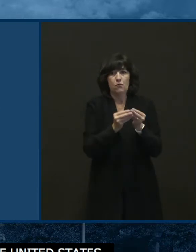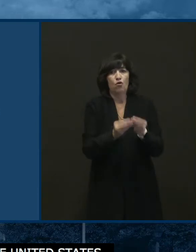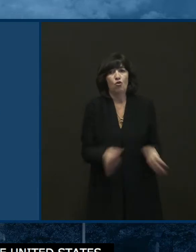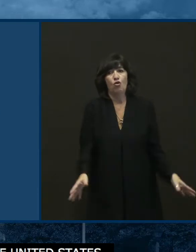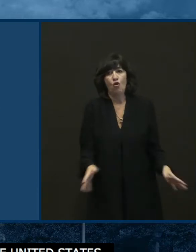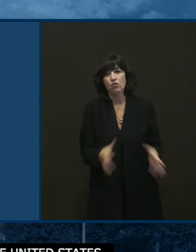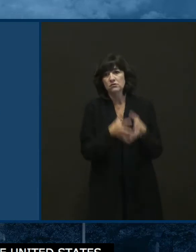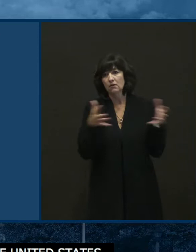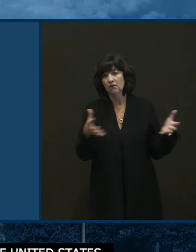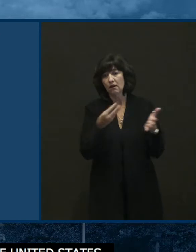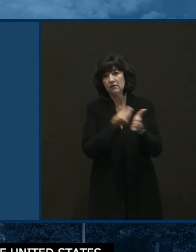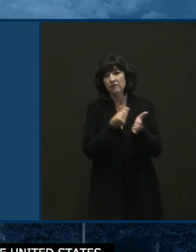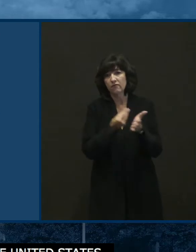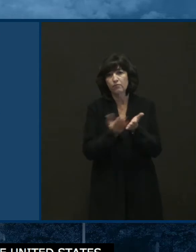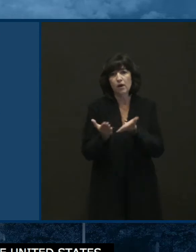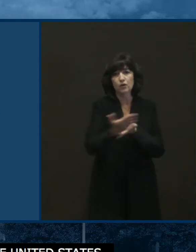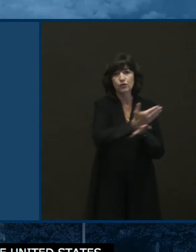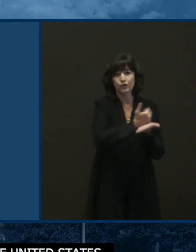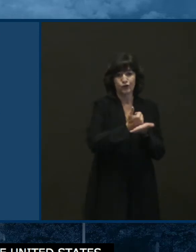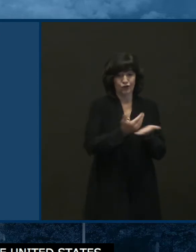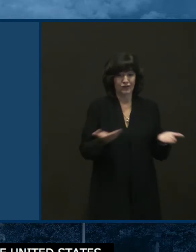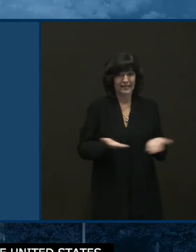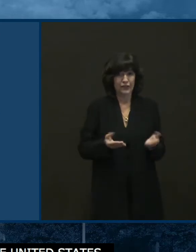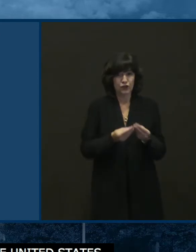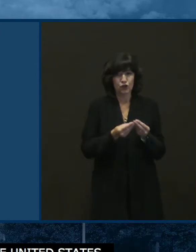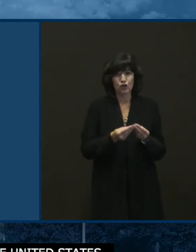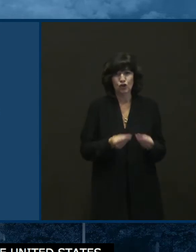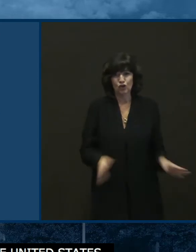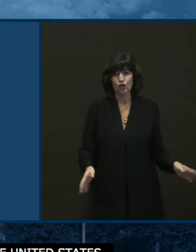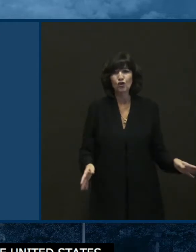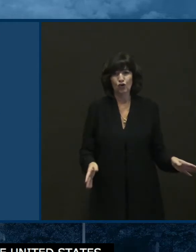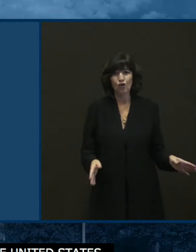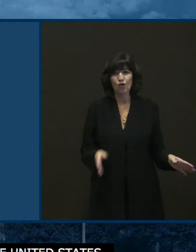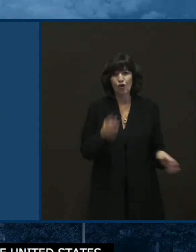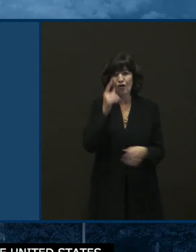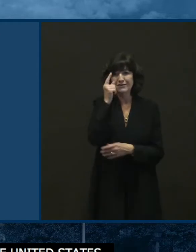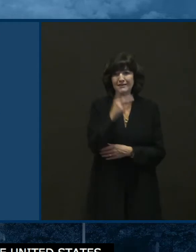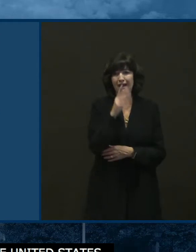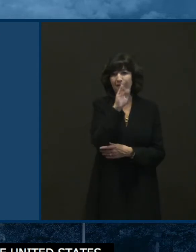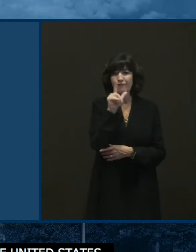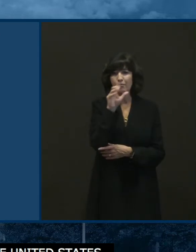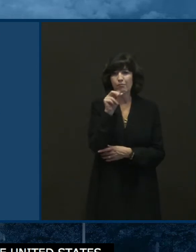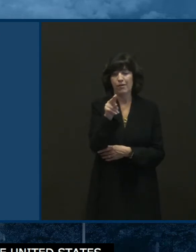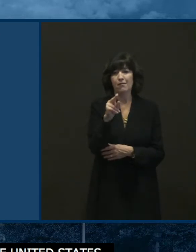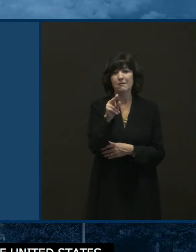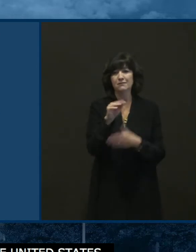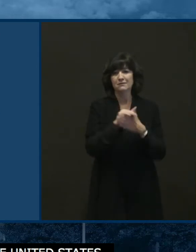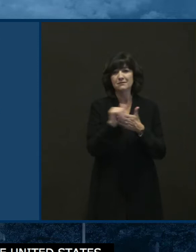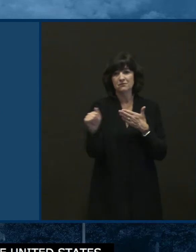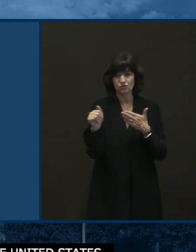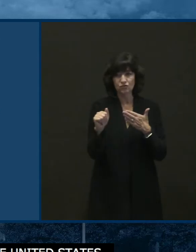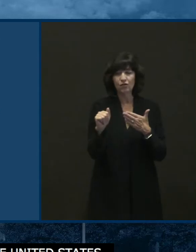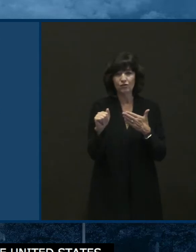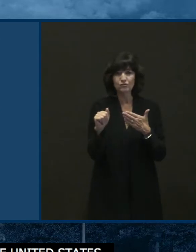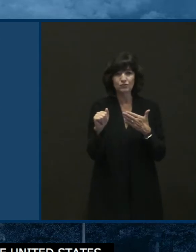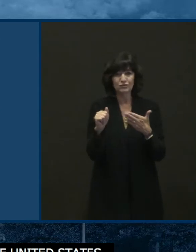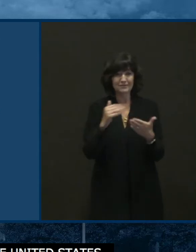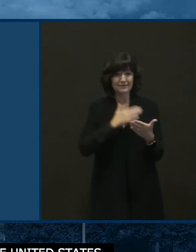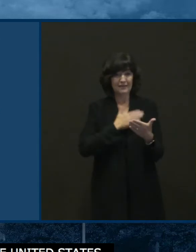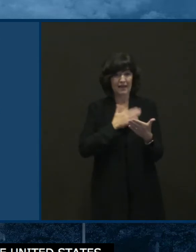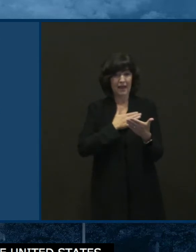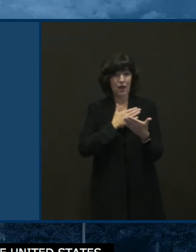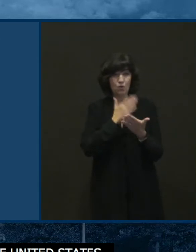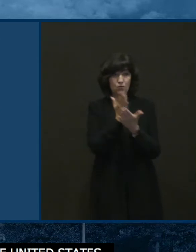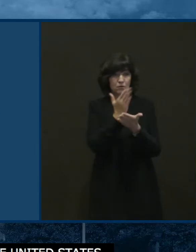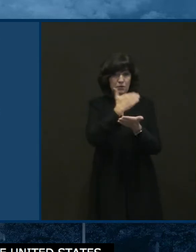to a $500 million, $500 million in revenue, which will make our budgeting season moving into next